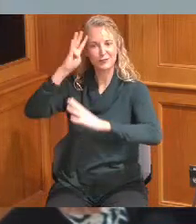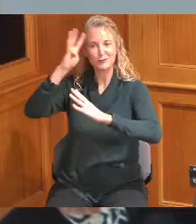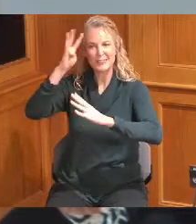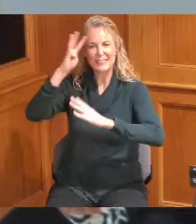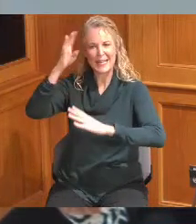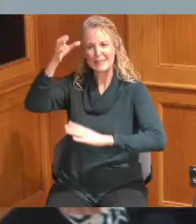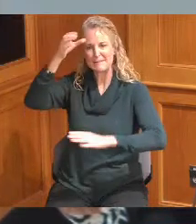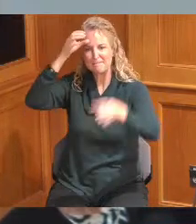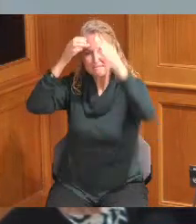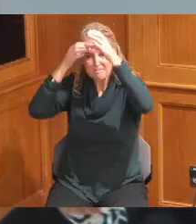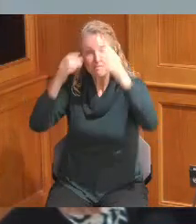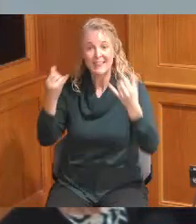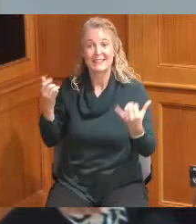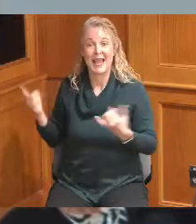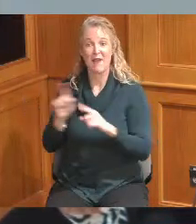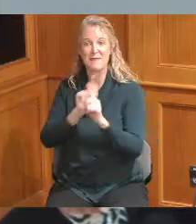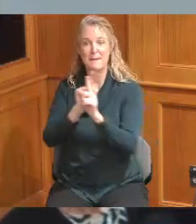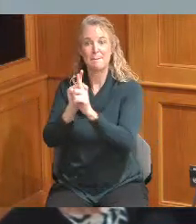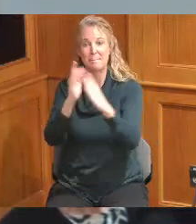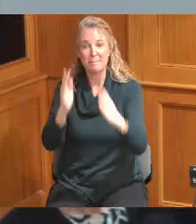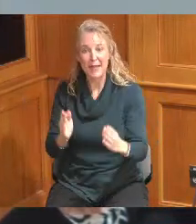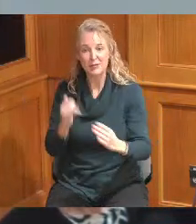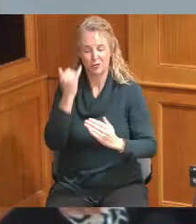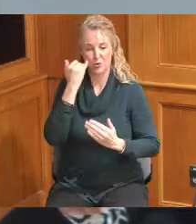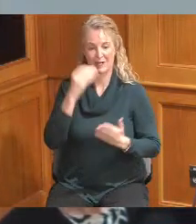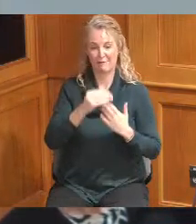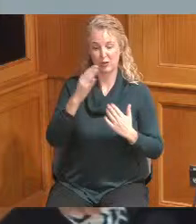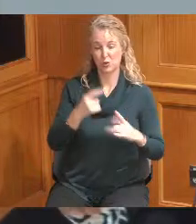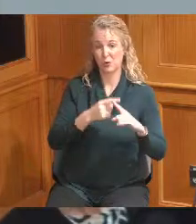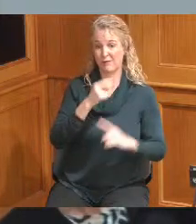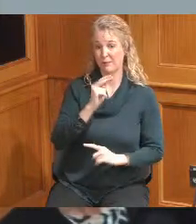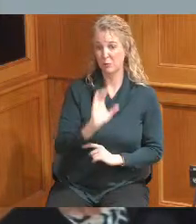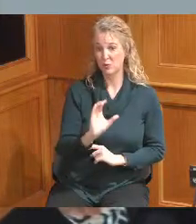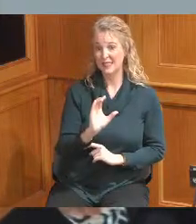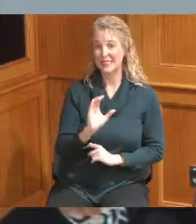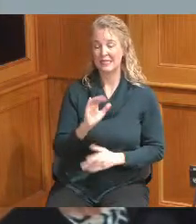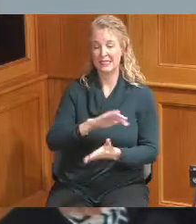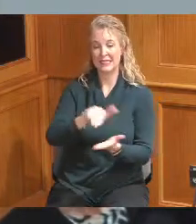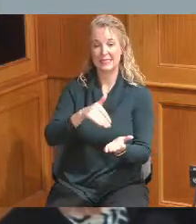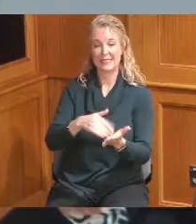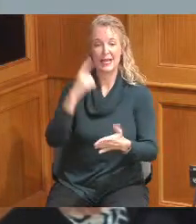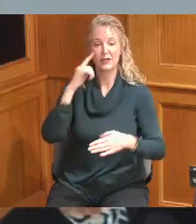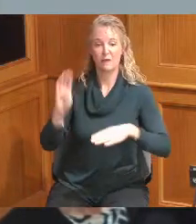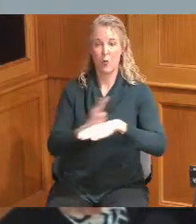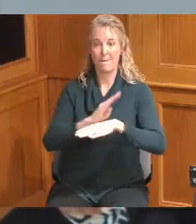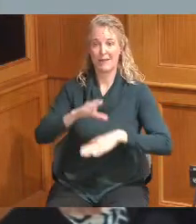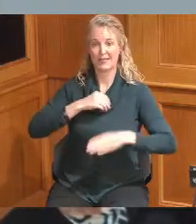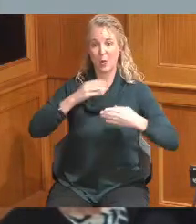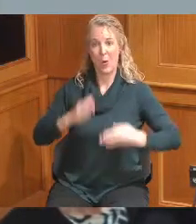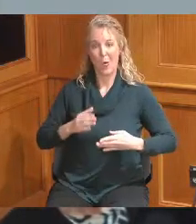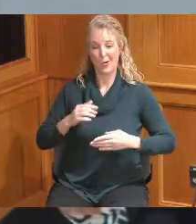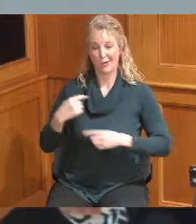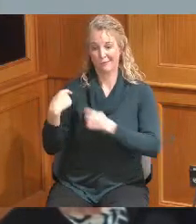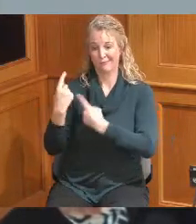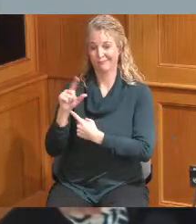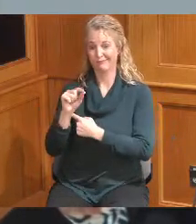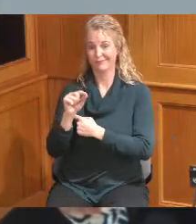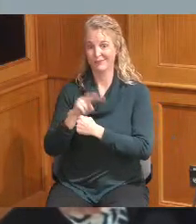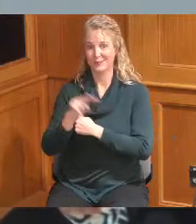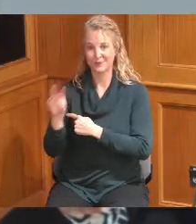him to work as a mentor for budding students at the University of Cincinnati Center for Entrepreneurship since